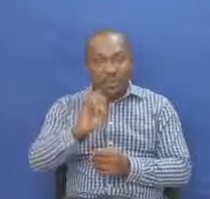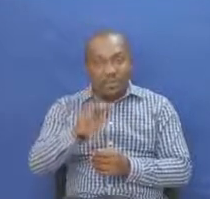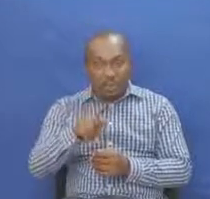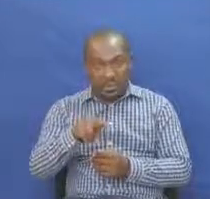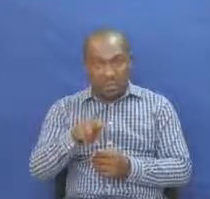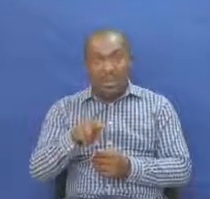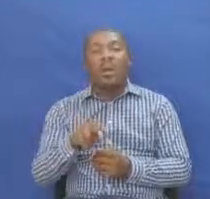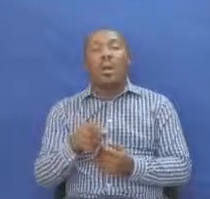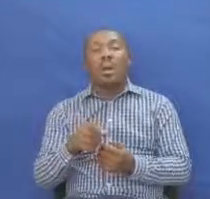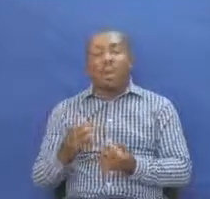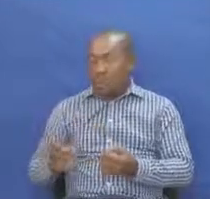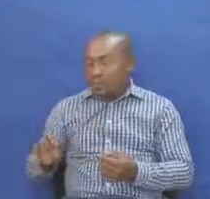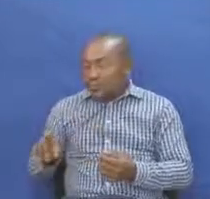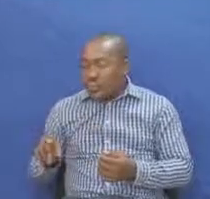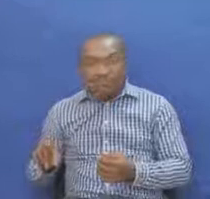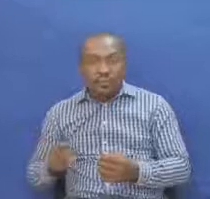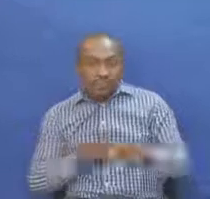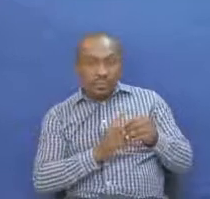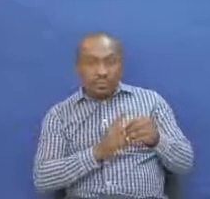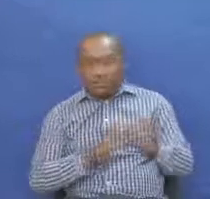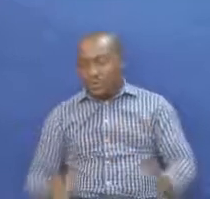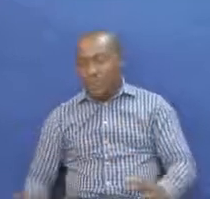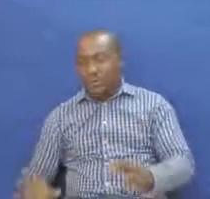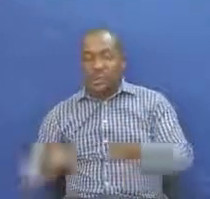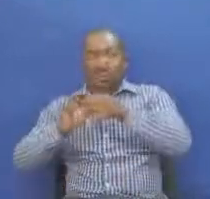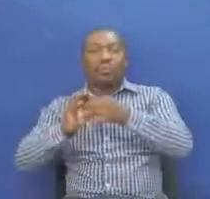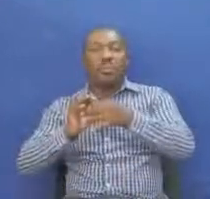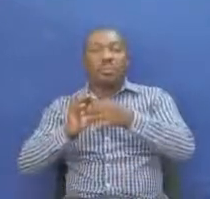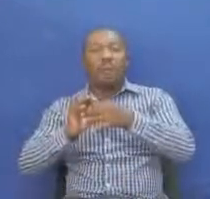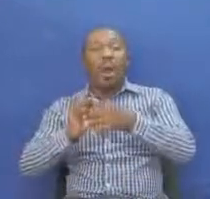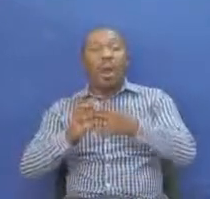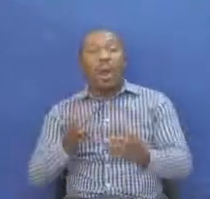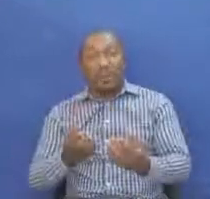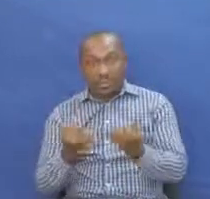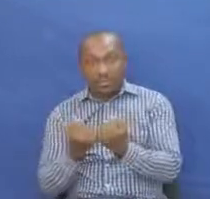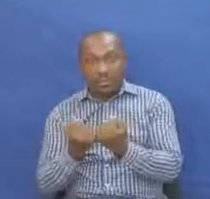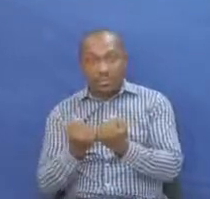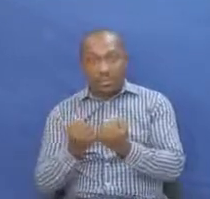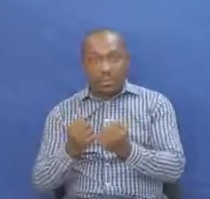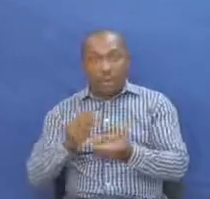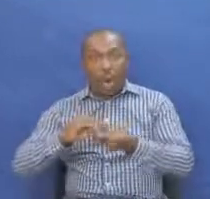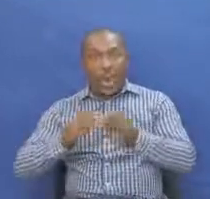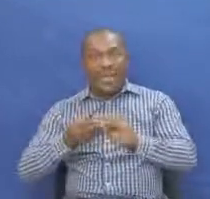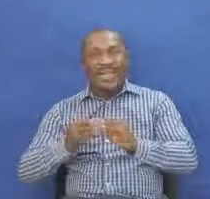was formed. Organism was formed, or we can say organism is formed.